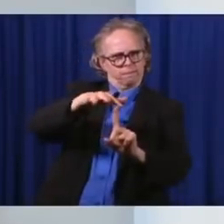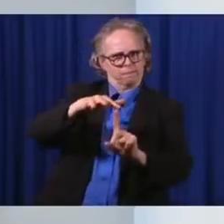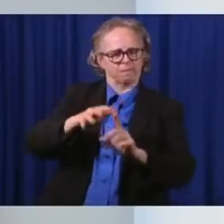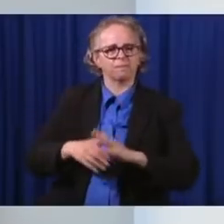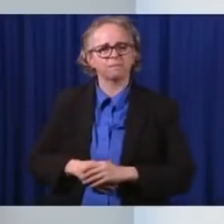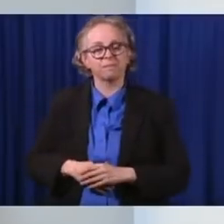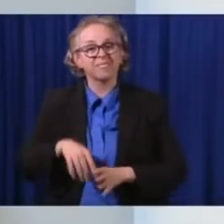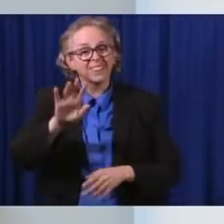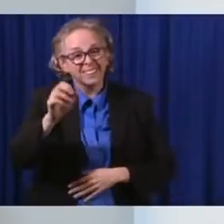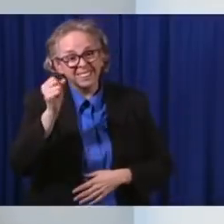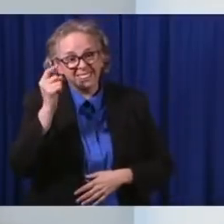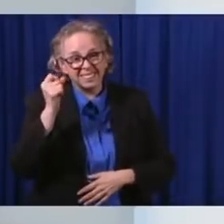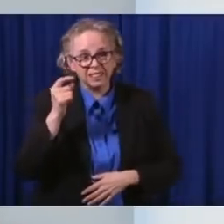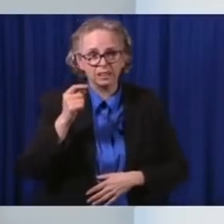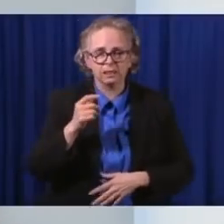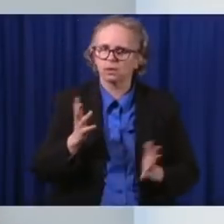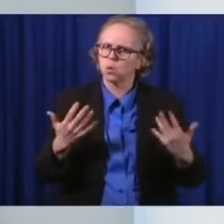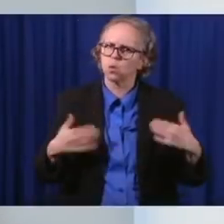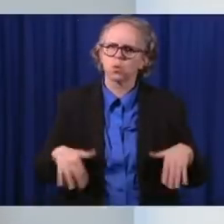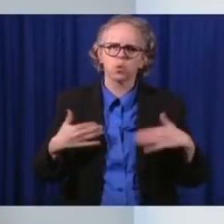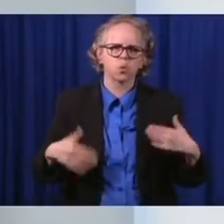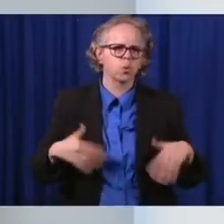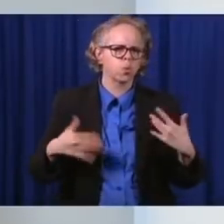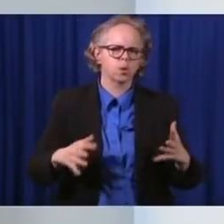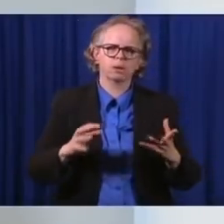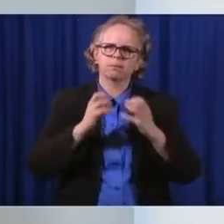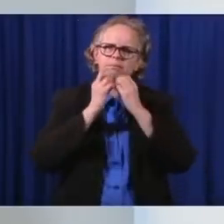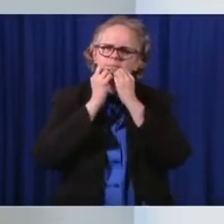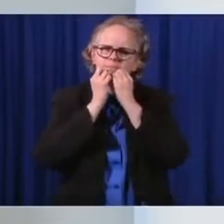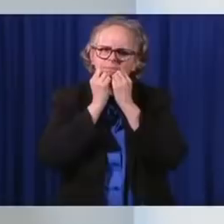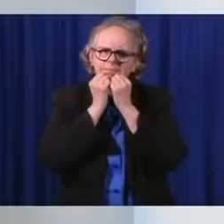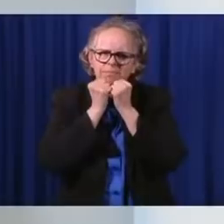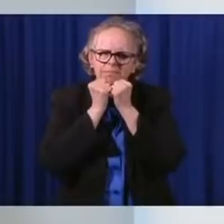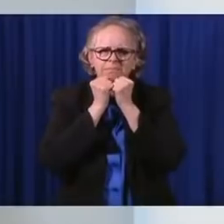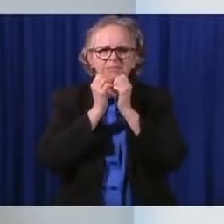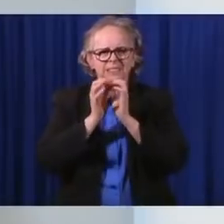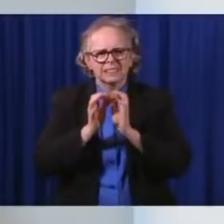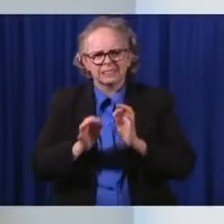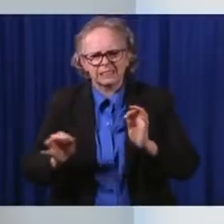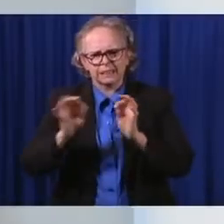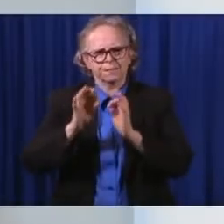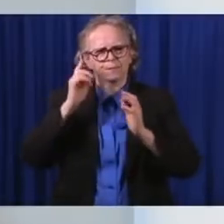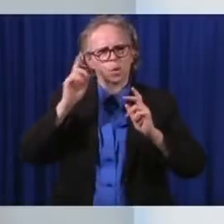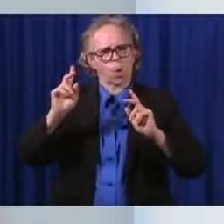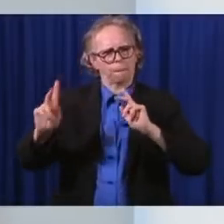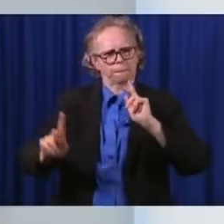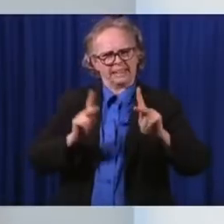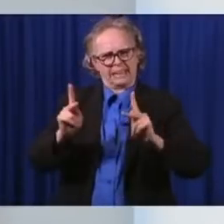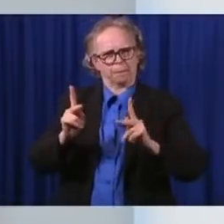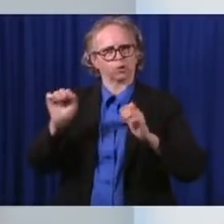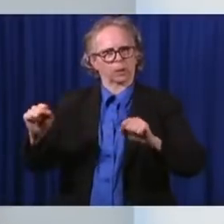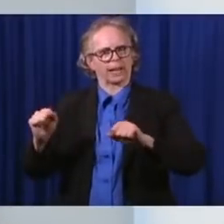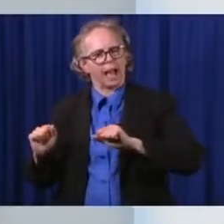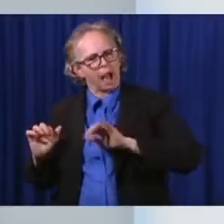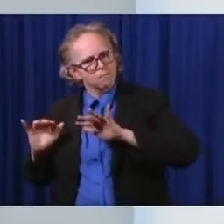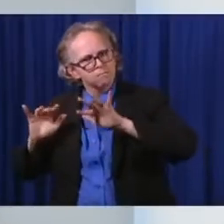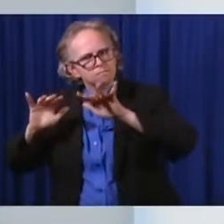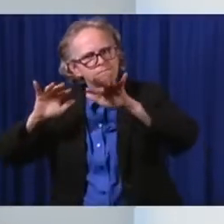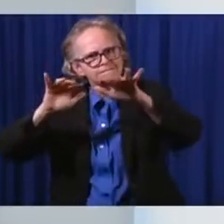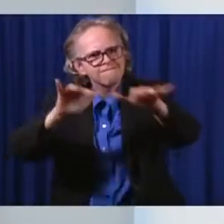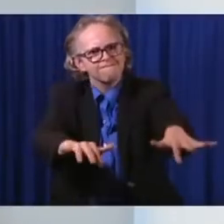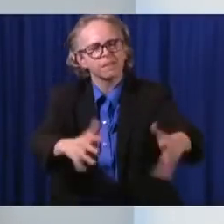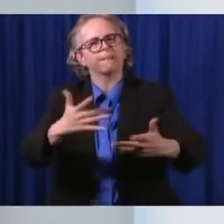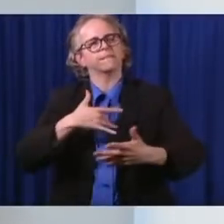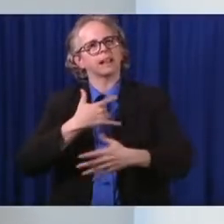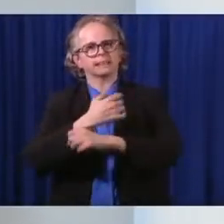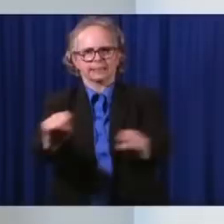that care about making the experience safe for the people who come there and want to be